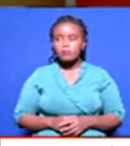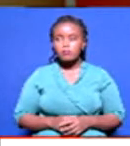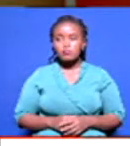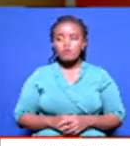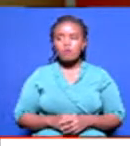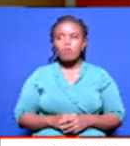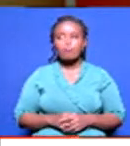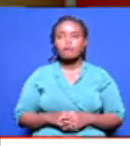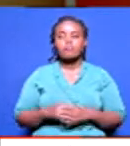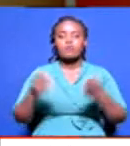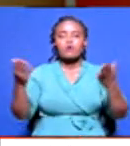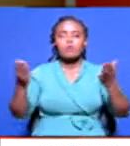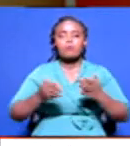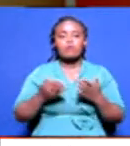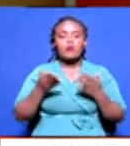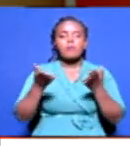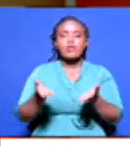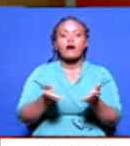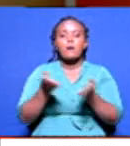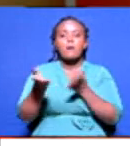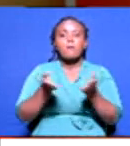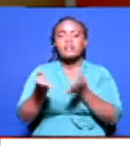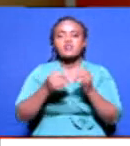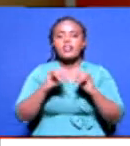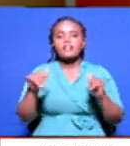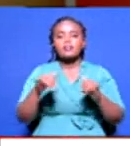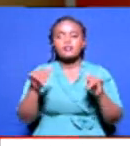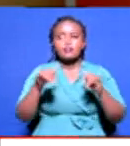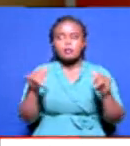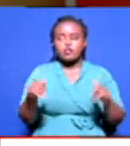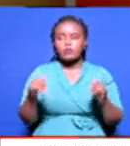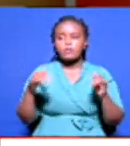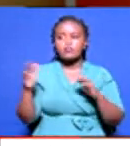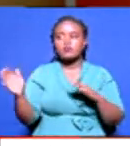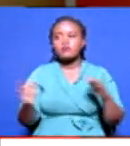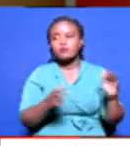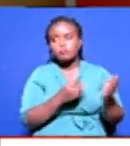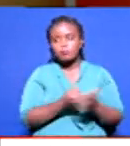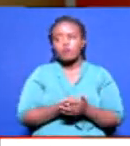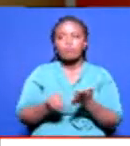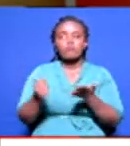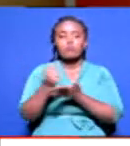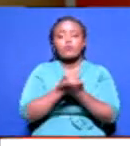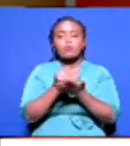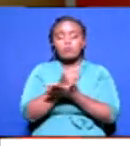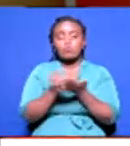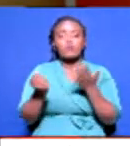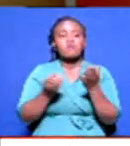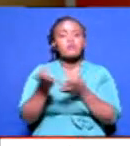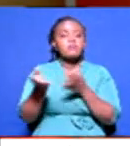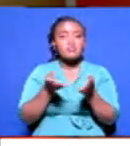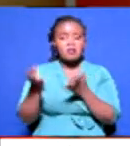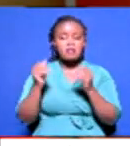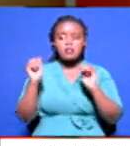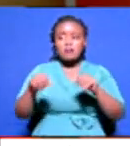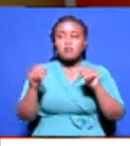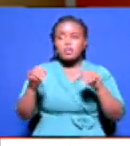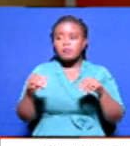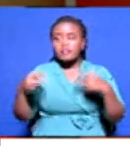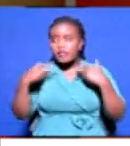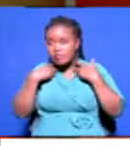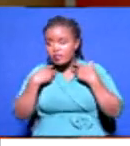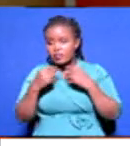Focus on business matters. My name is Caroline Jenger. Coffee trading might be disrupted if the new